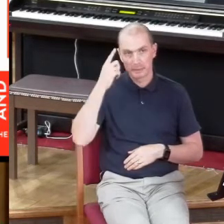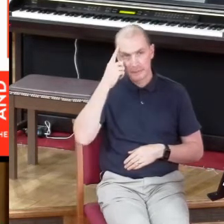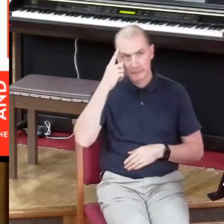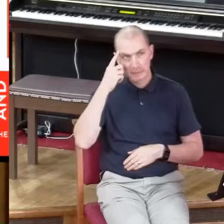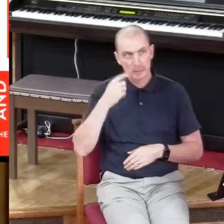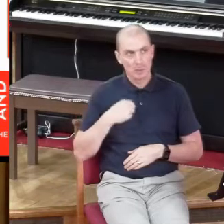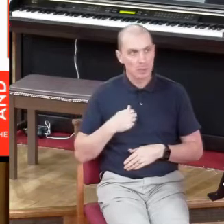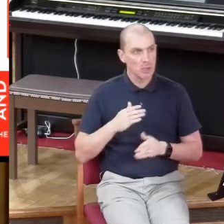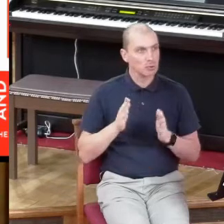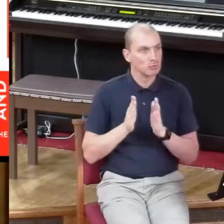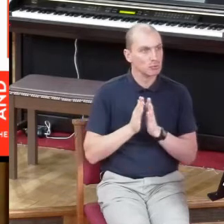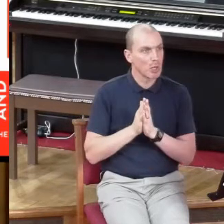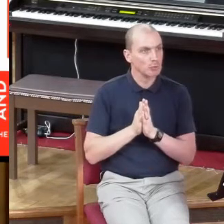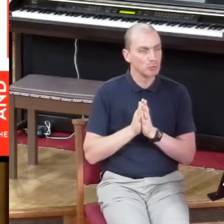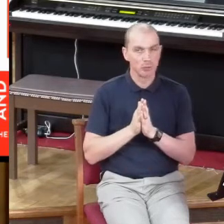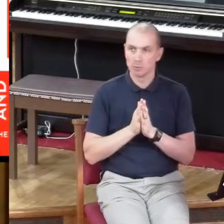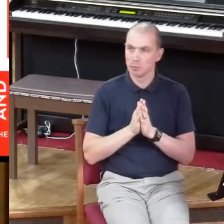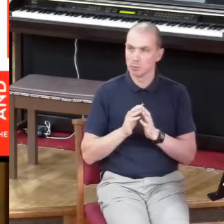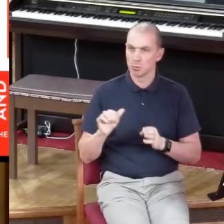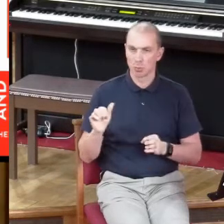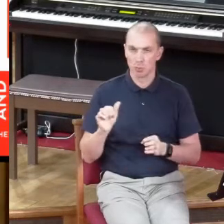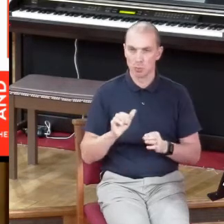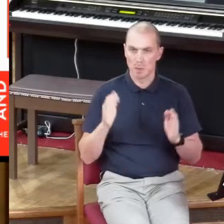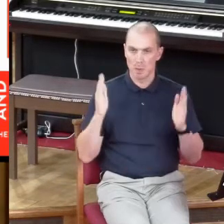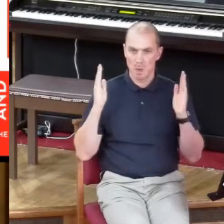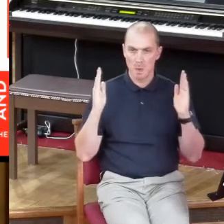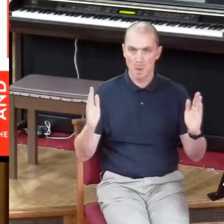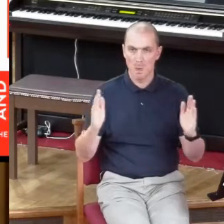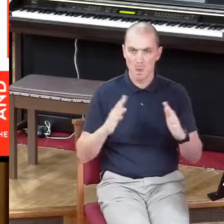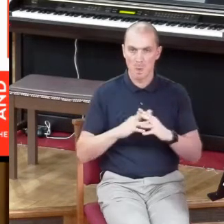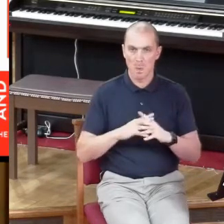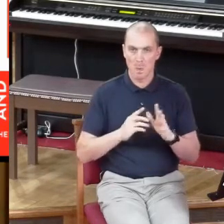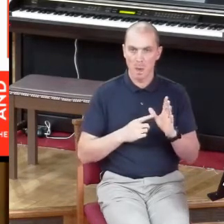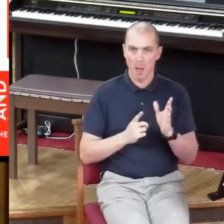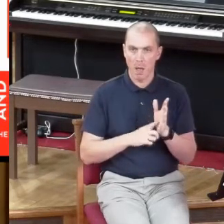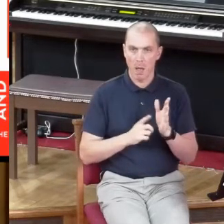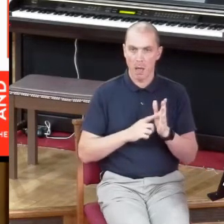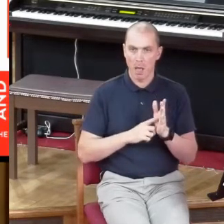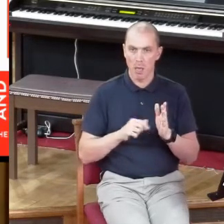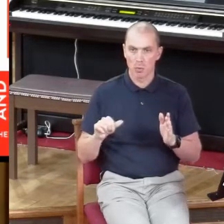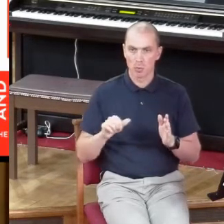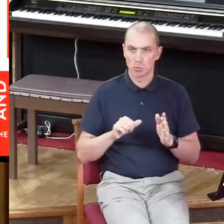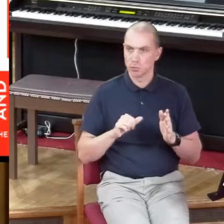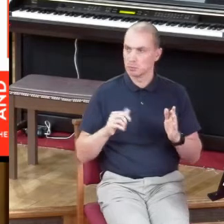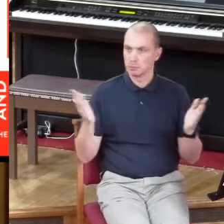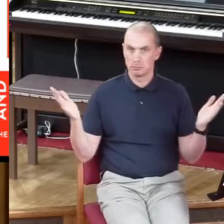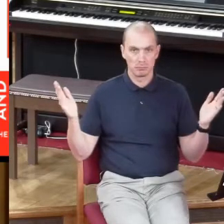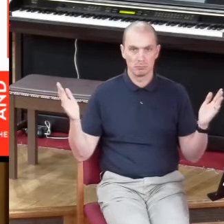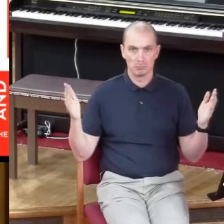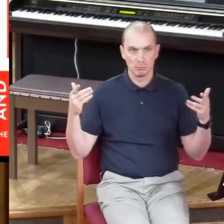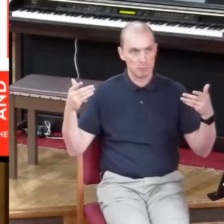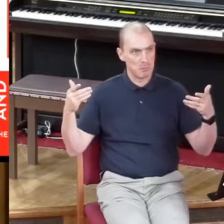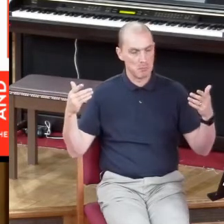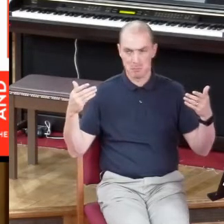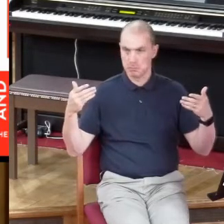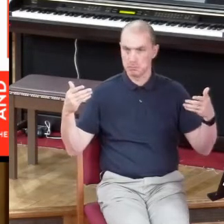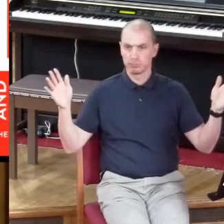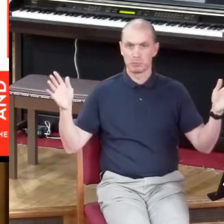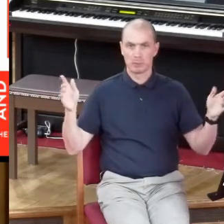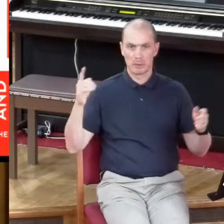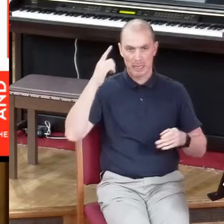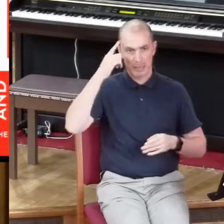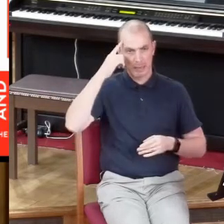traveling light with Jesus, as it is put. That's a great idea, and I quite like that one. It sounds like doing away